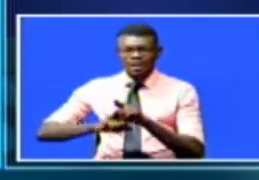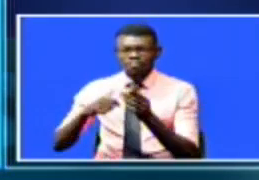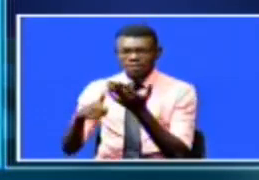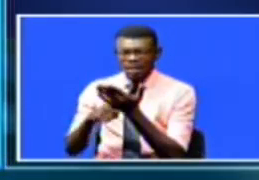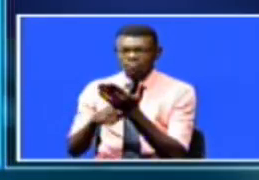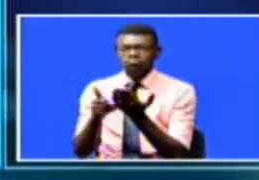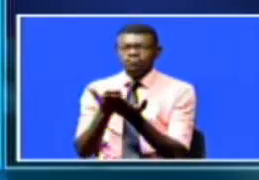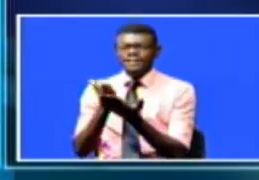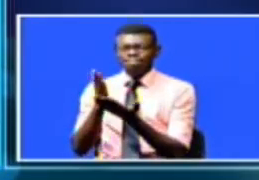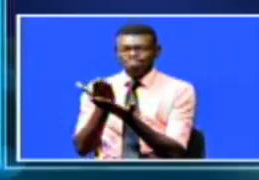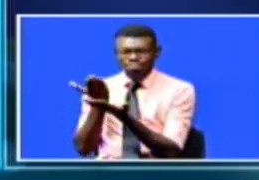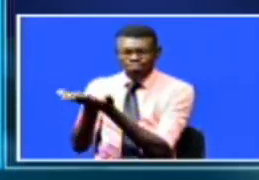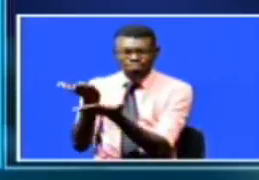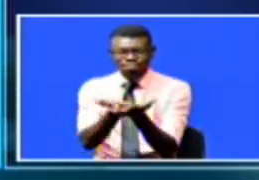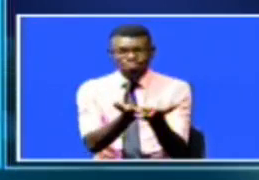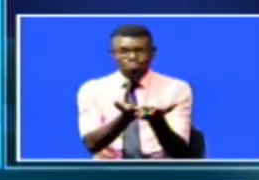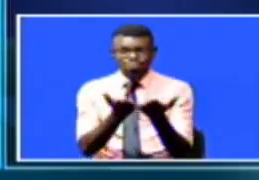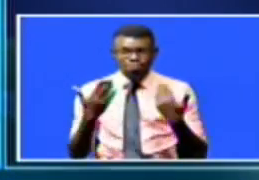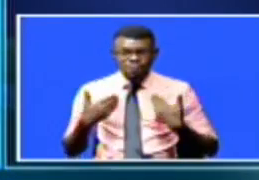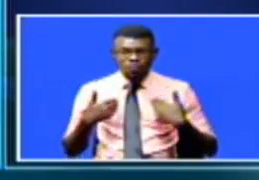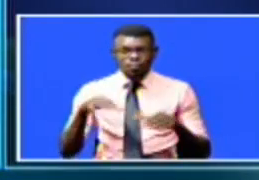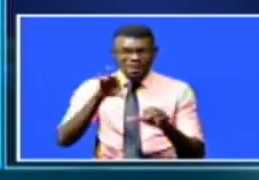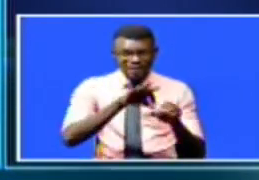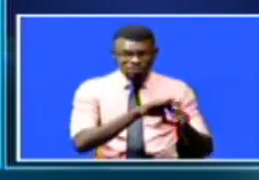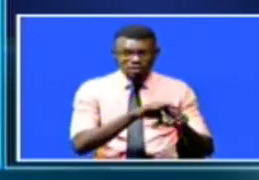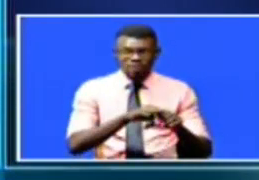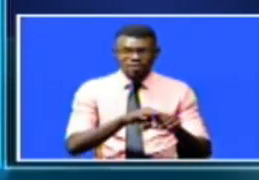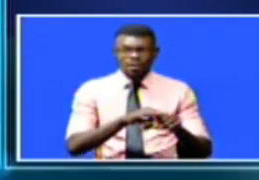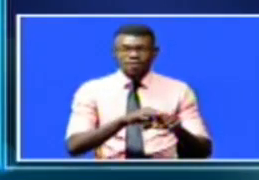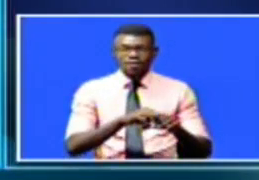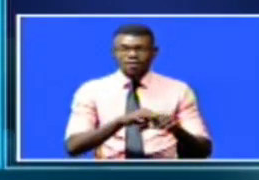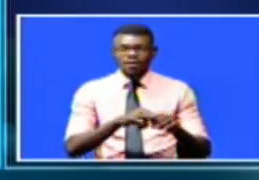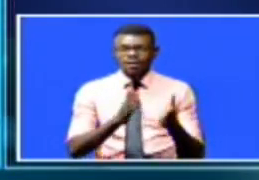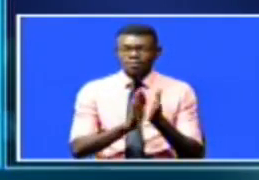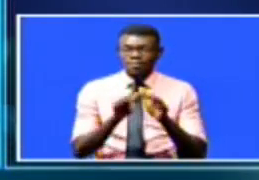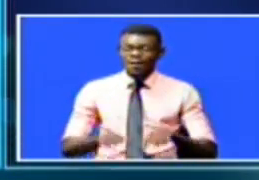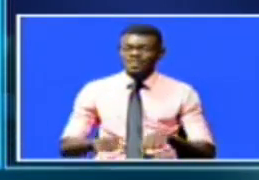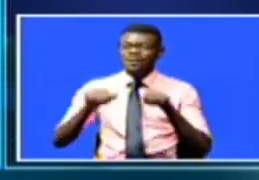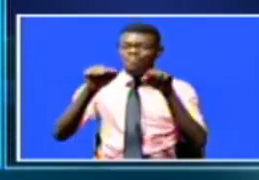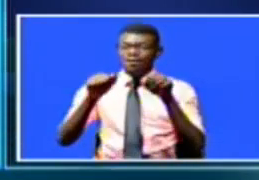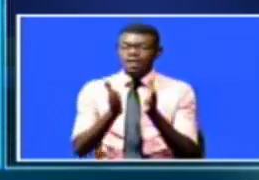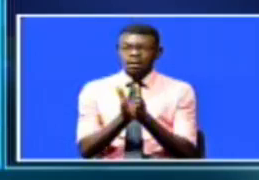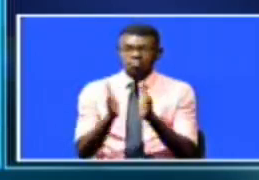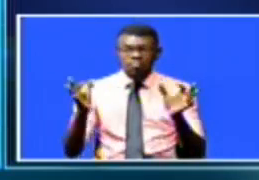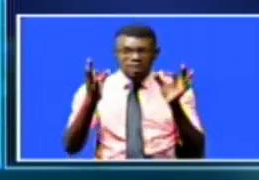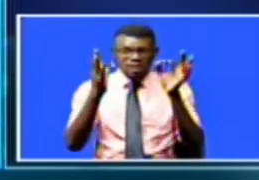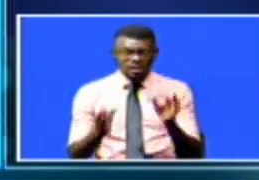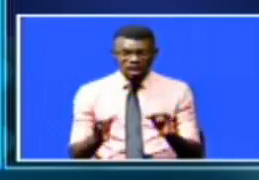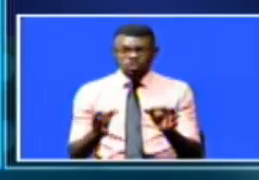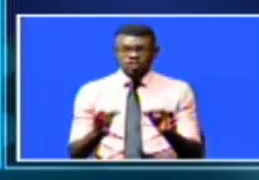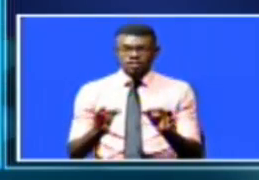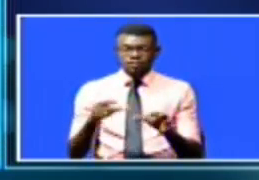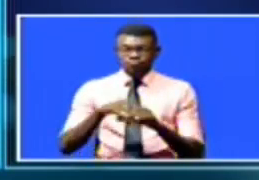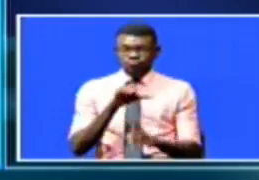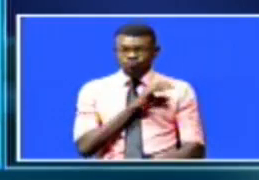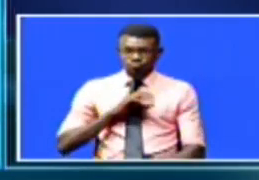be proposed for election as chairman of the County Public Accounts and Investments Committee. A total of 29